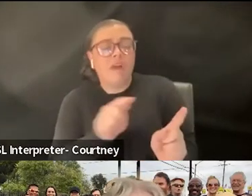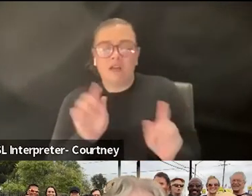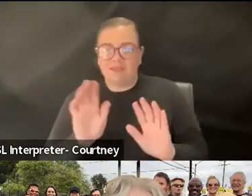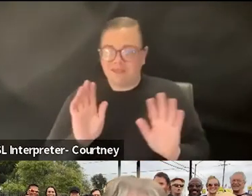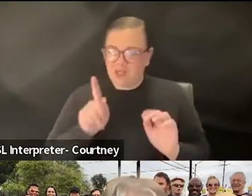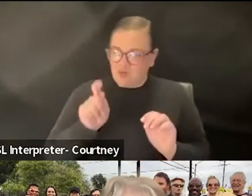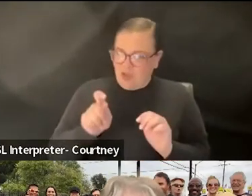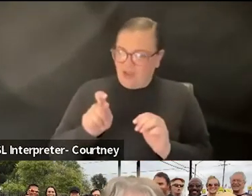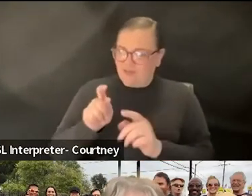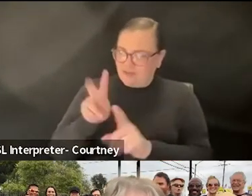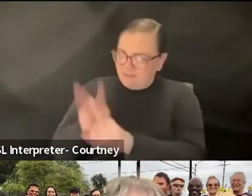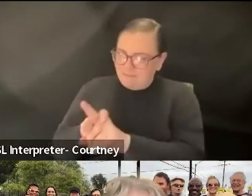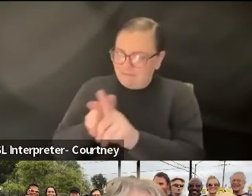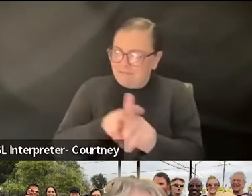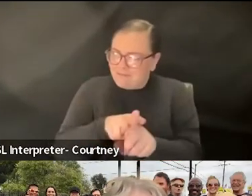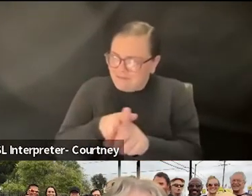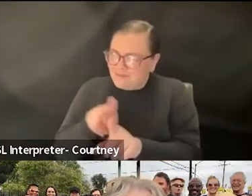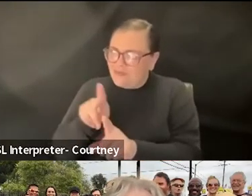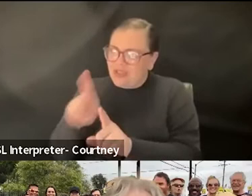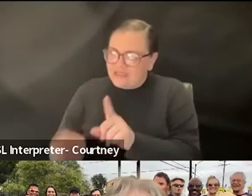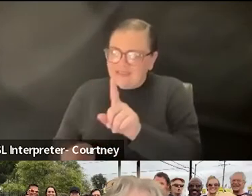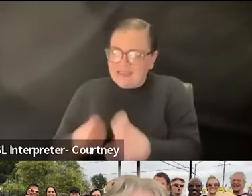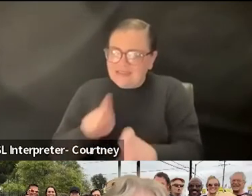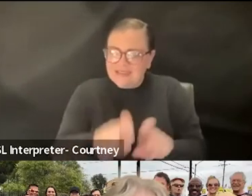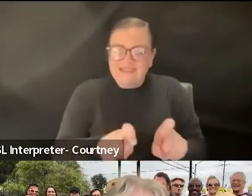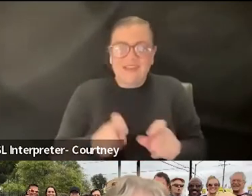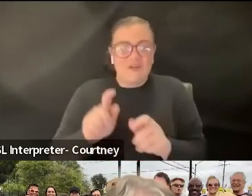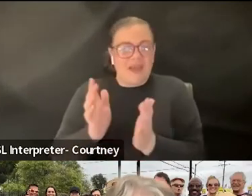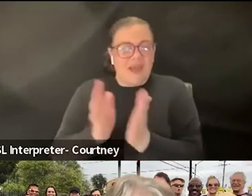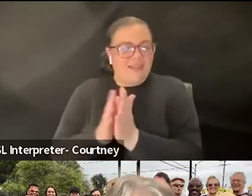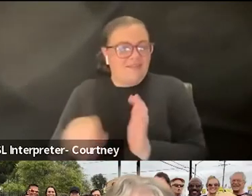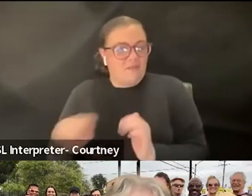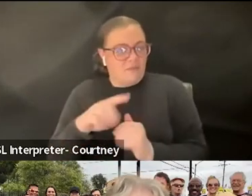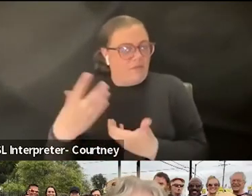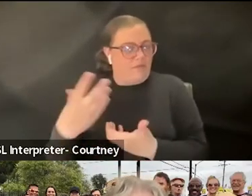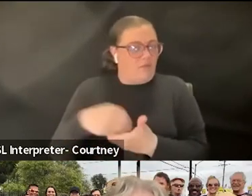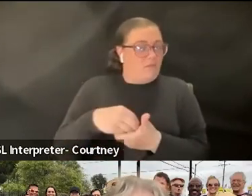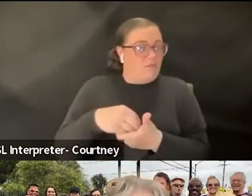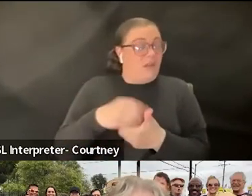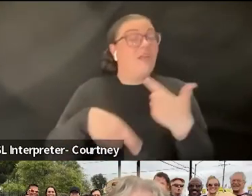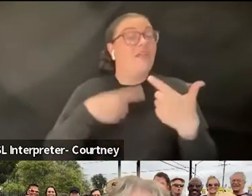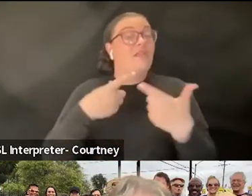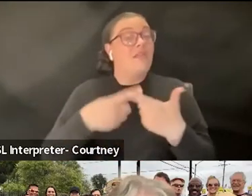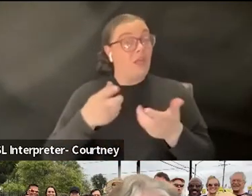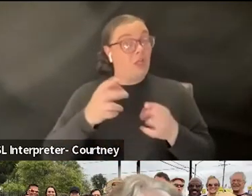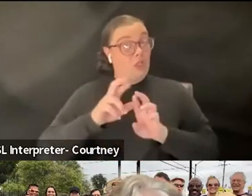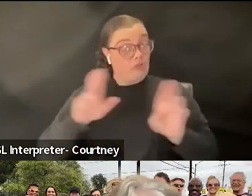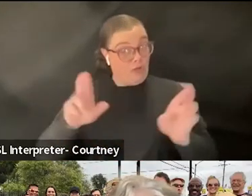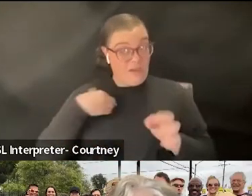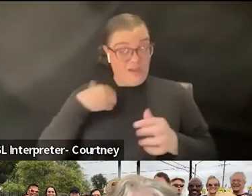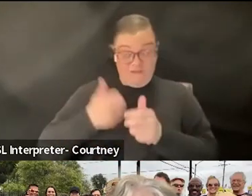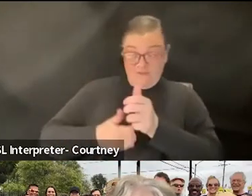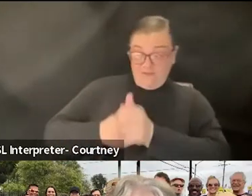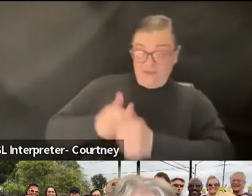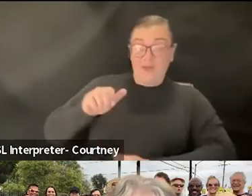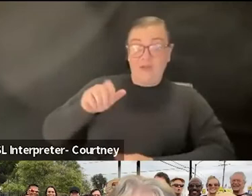And only go public when you have a supermajority. You really need to keep everything on